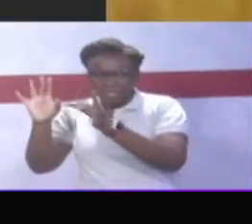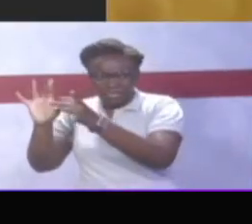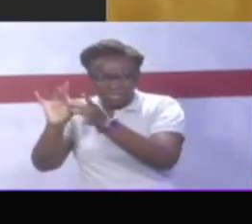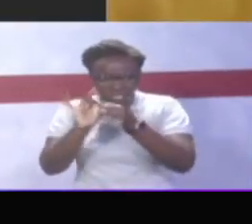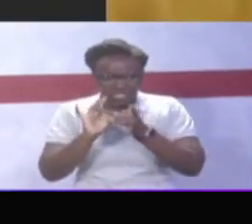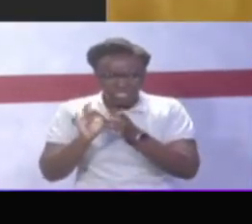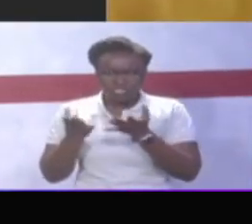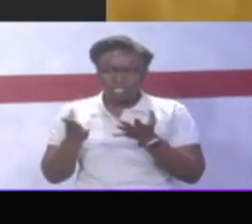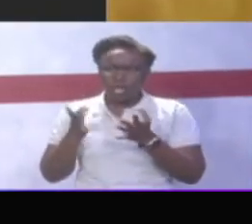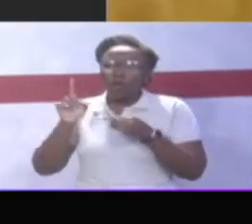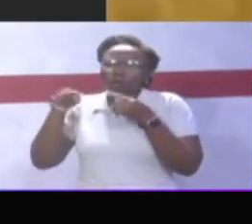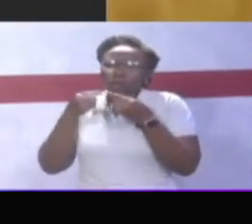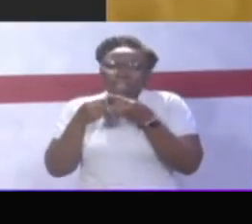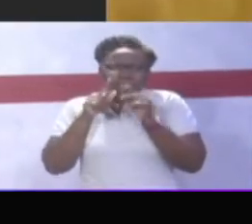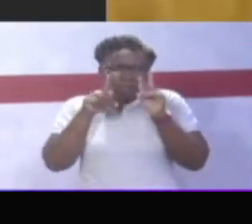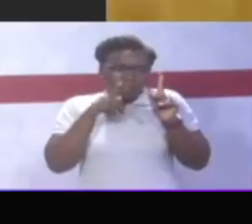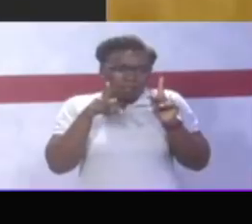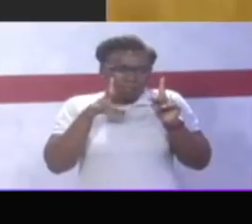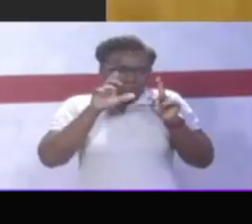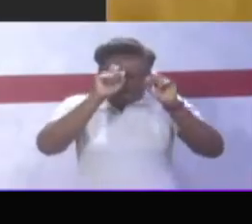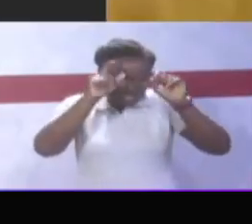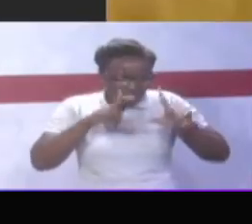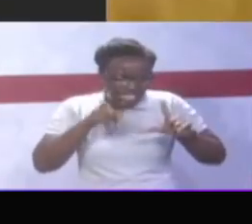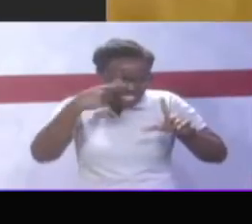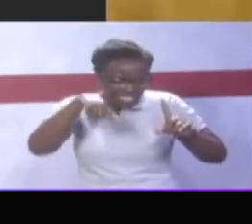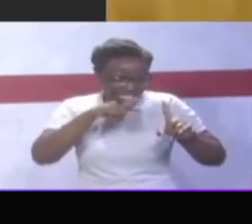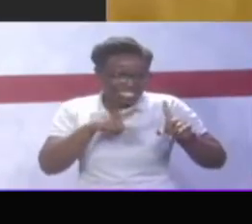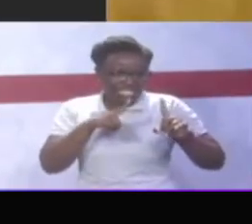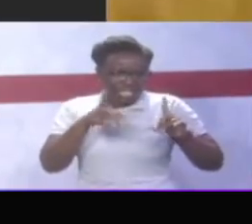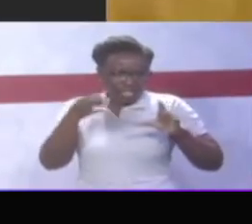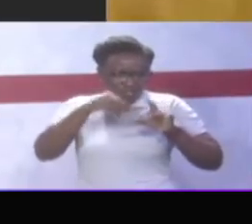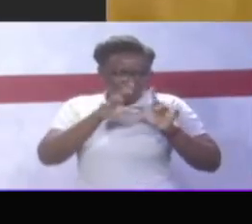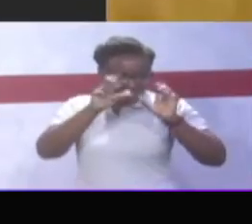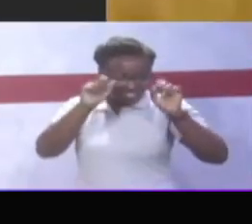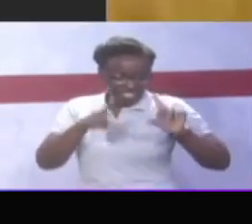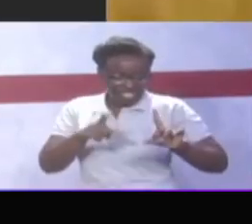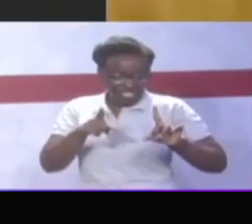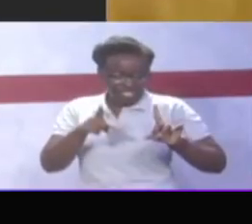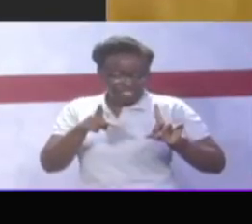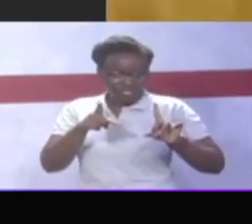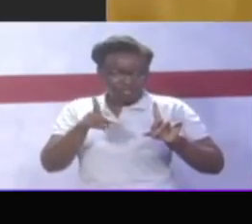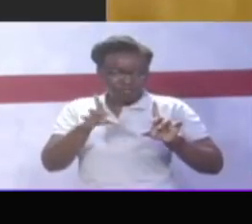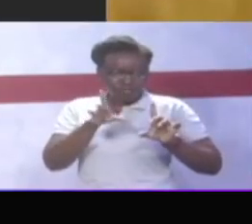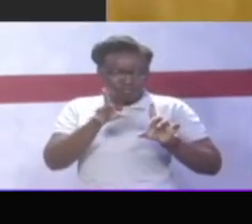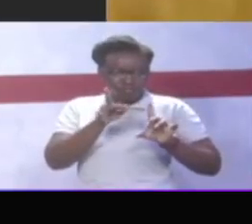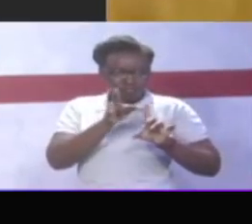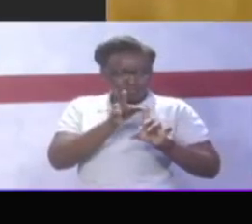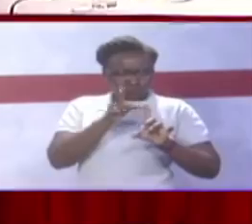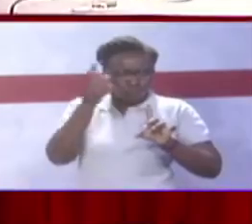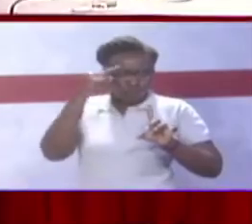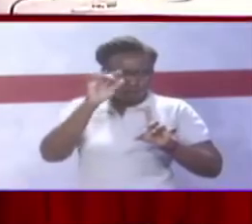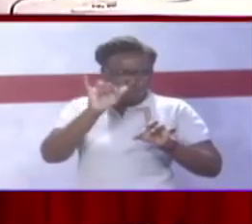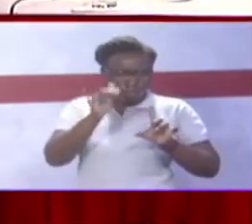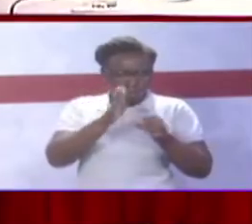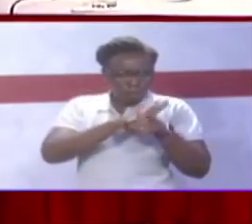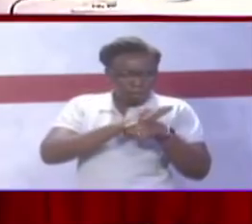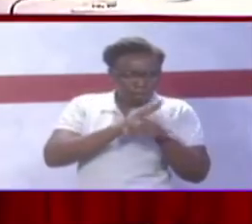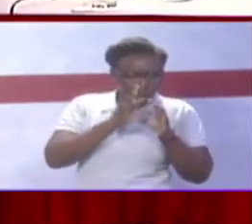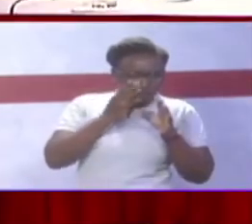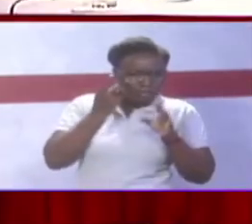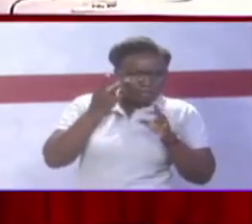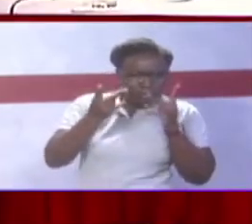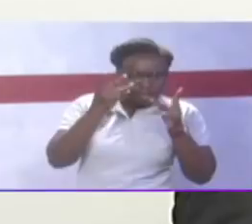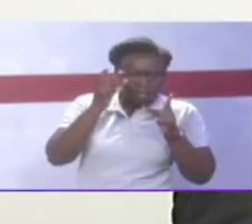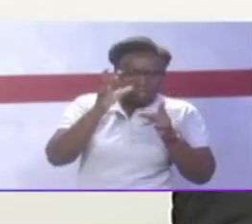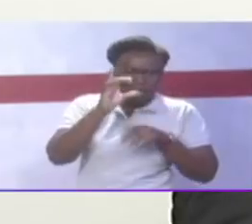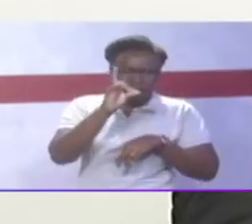tested positive for the virus? And how many contacts would have been generated thus far? Thank you. It was quite a large summary. I could give you a